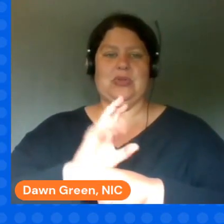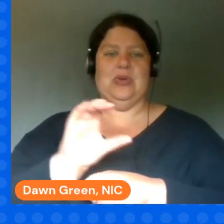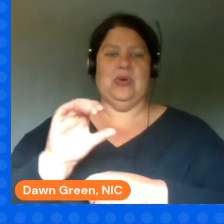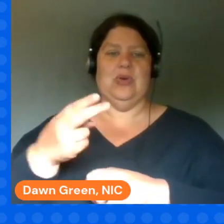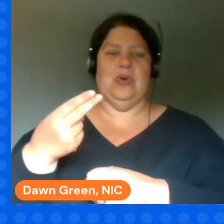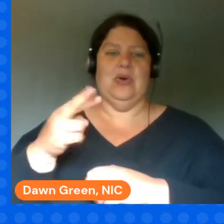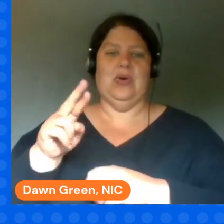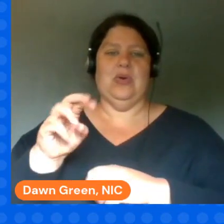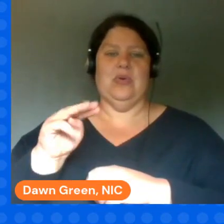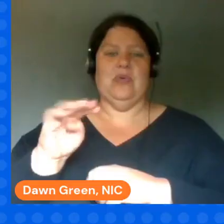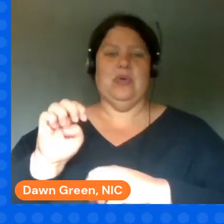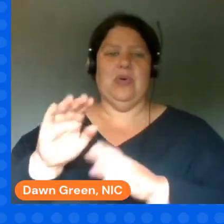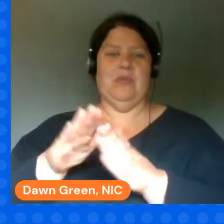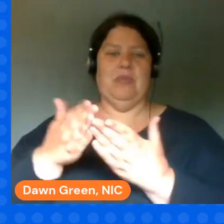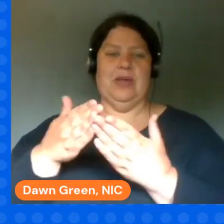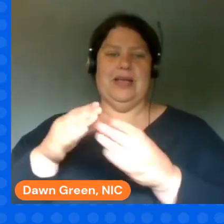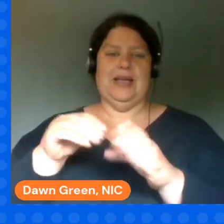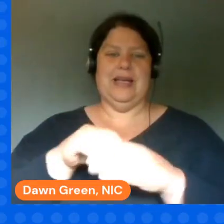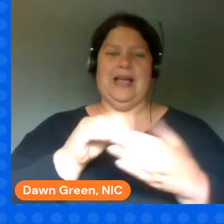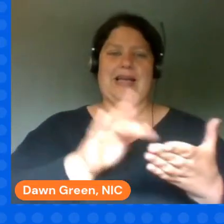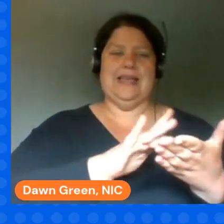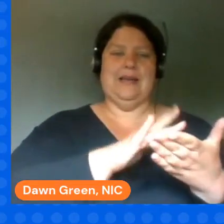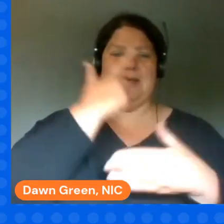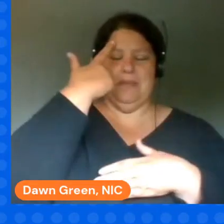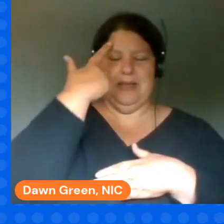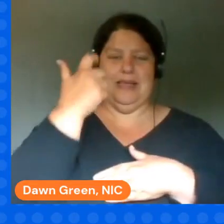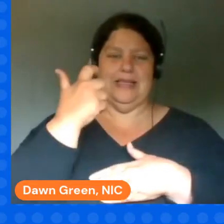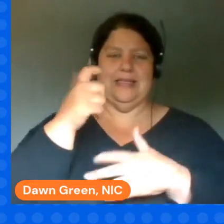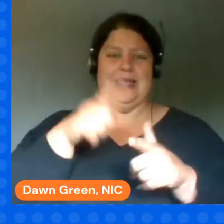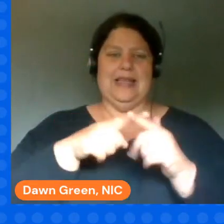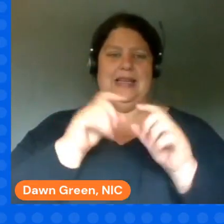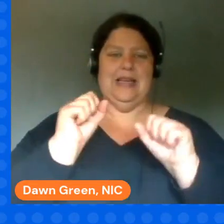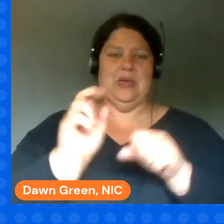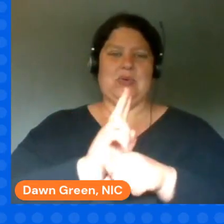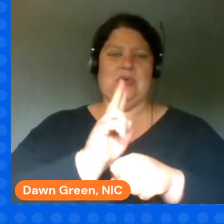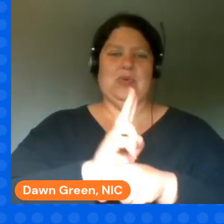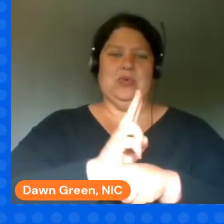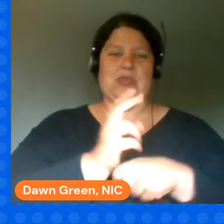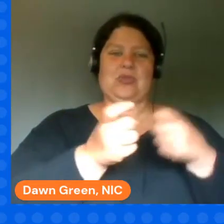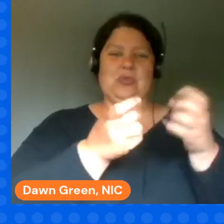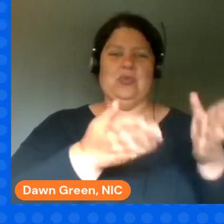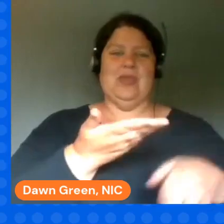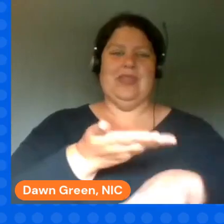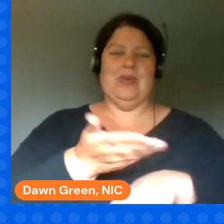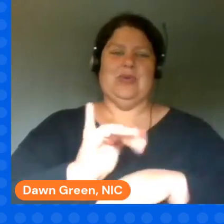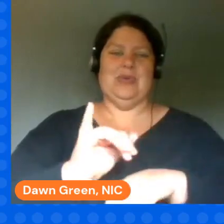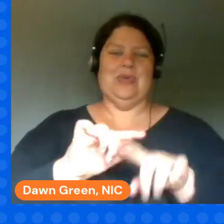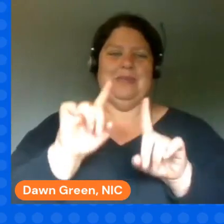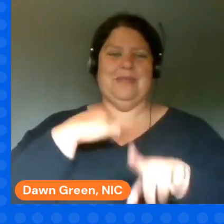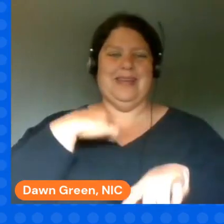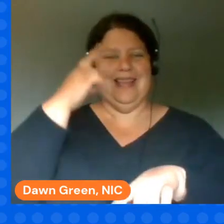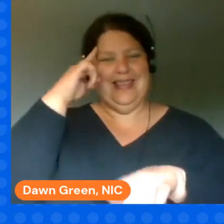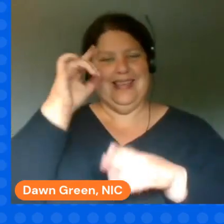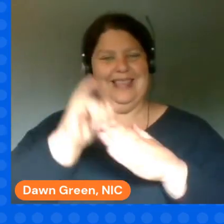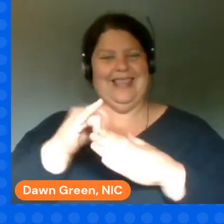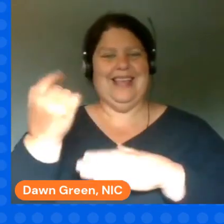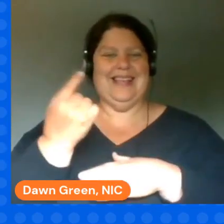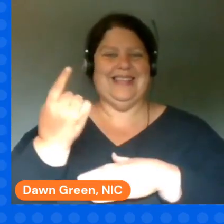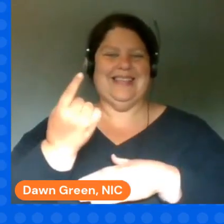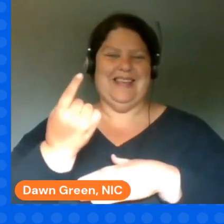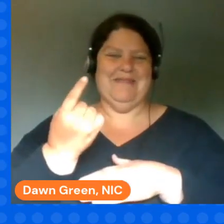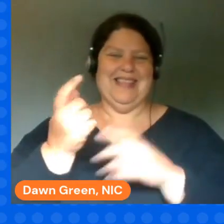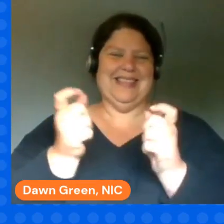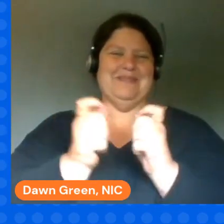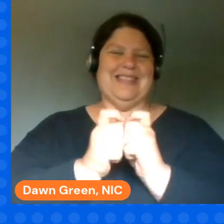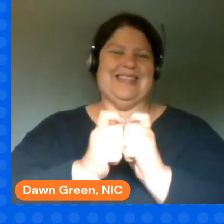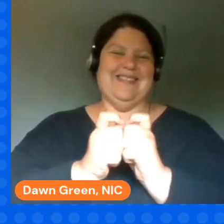a tablet because that then you can use the controller there too. But I think that's something pretty specific.